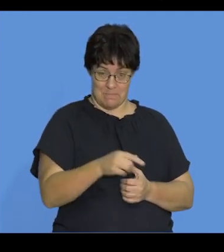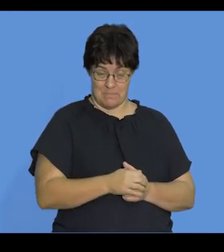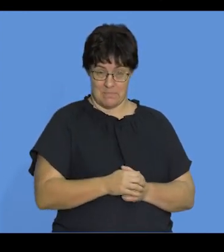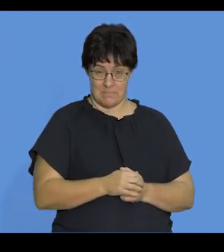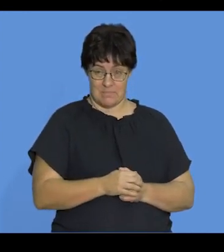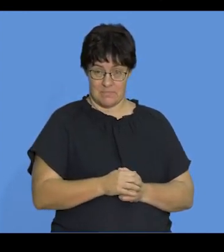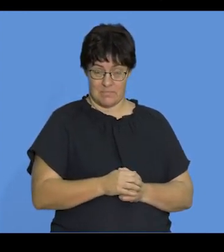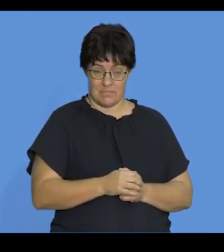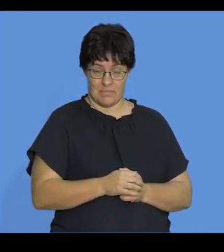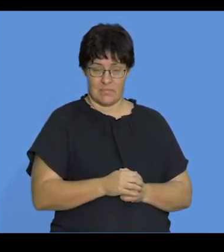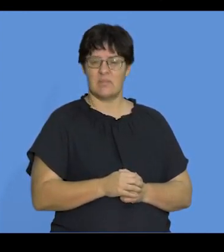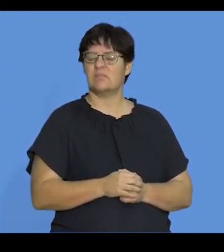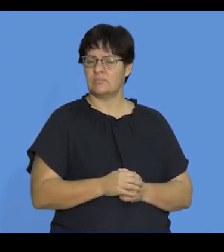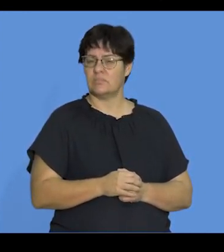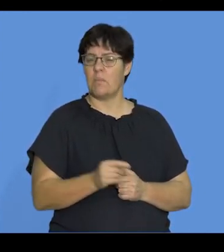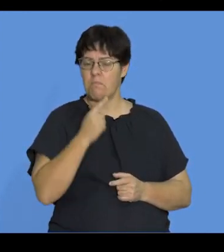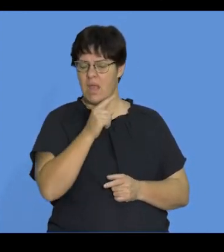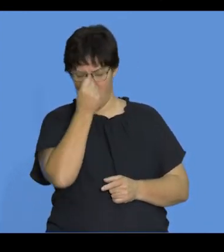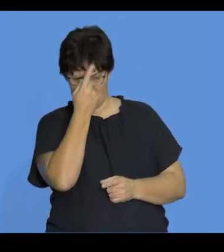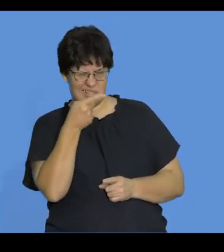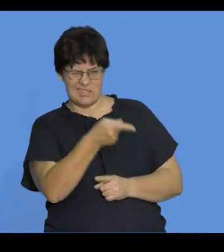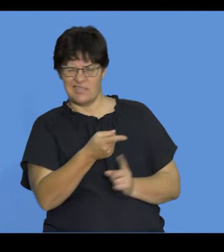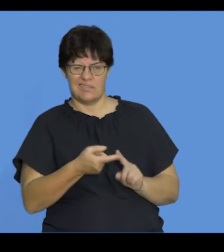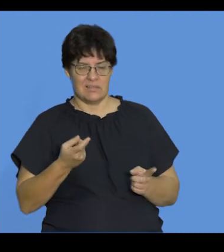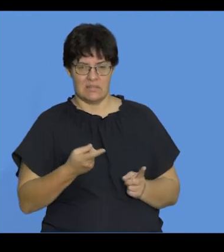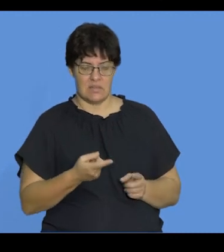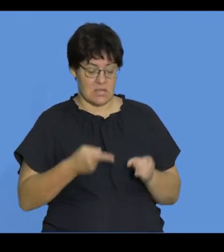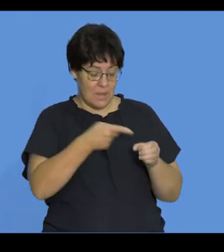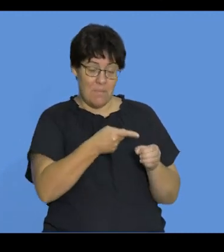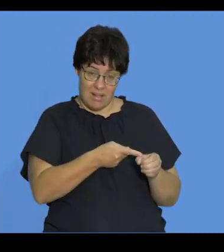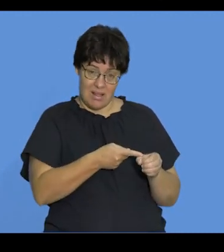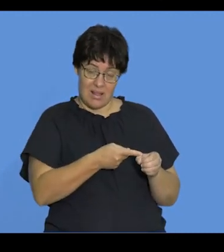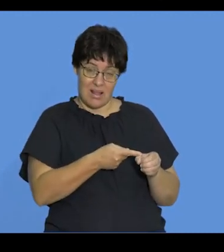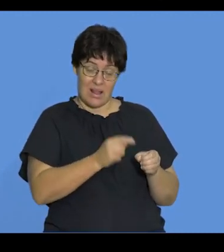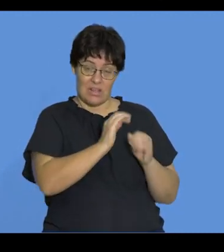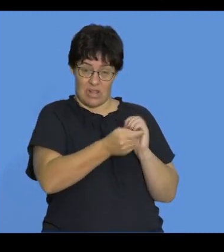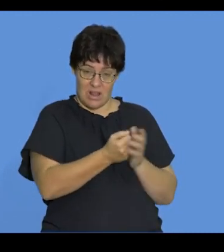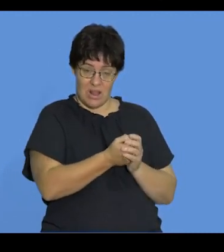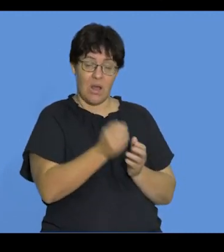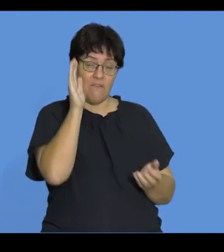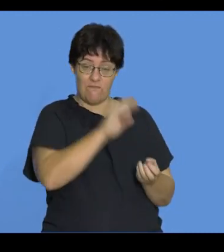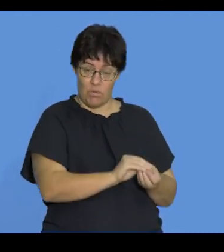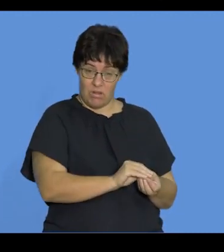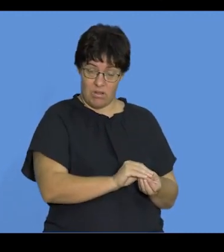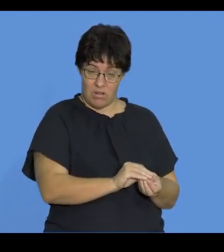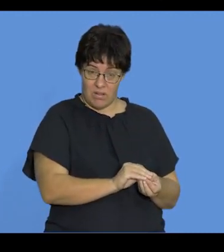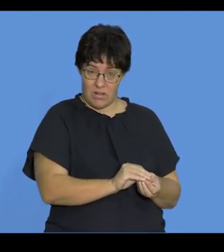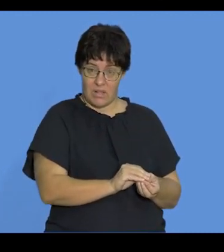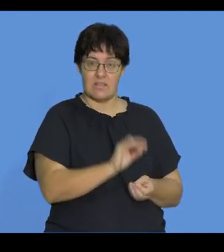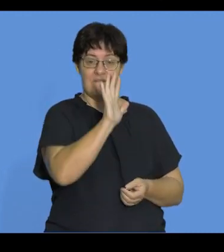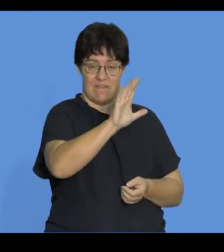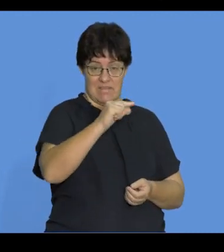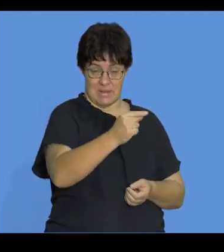grams? Right, let's break this down and bring this into context. Now, the sample of the eggshell, the total mass is